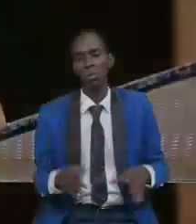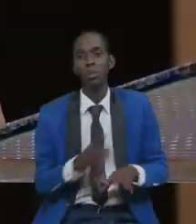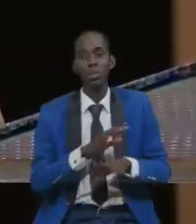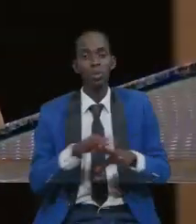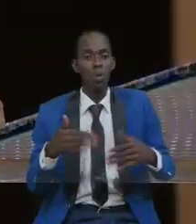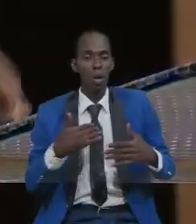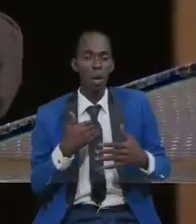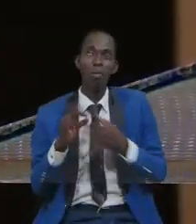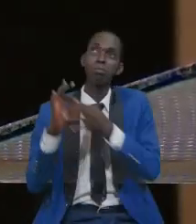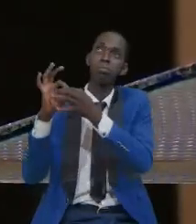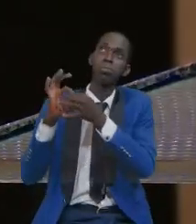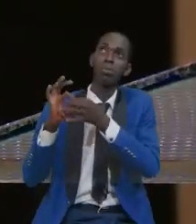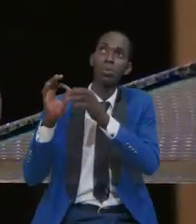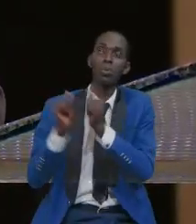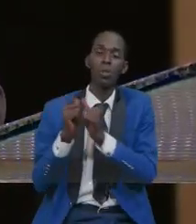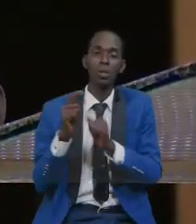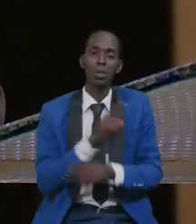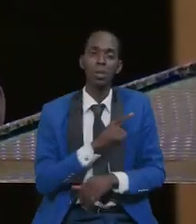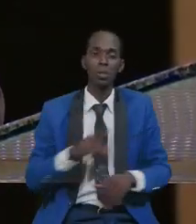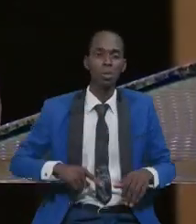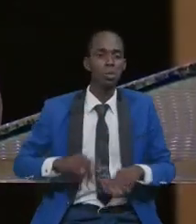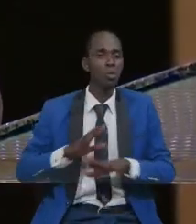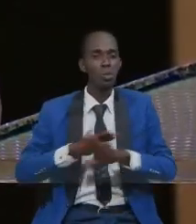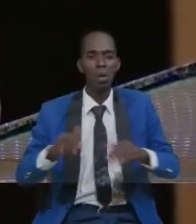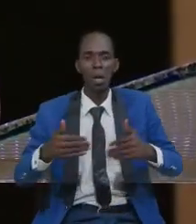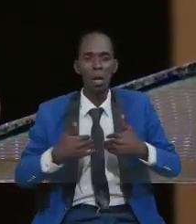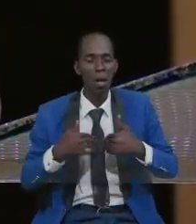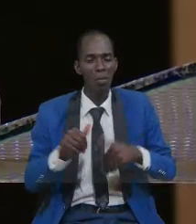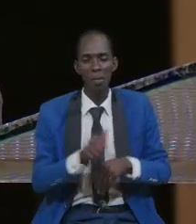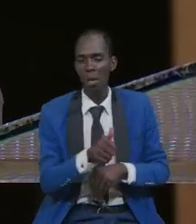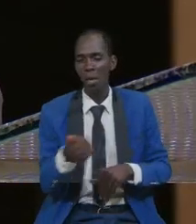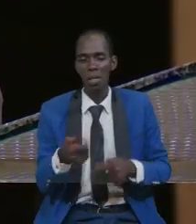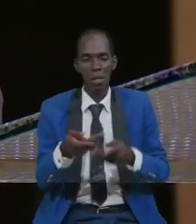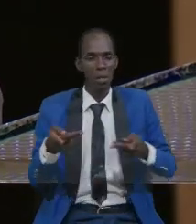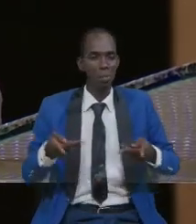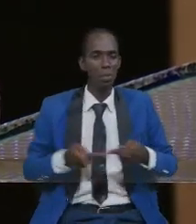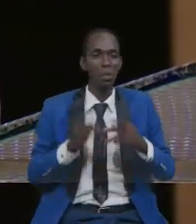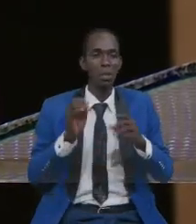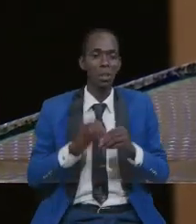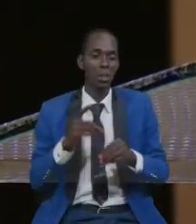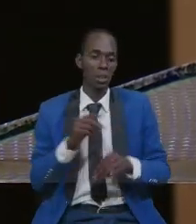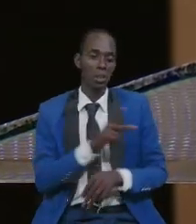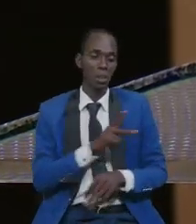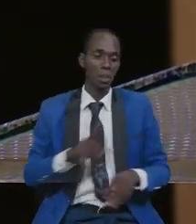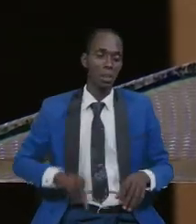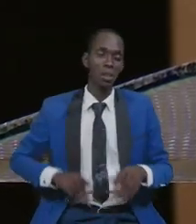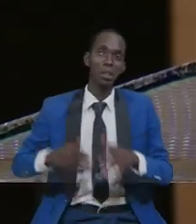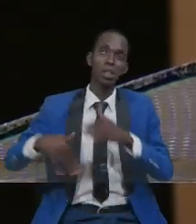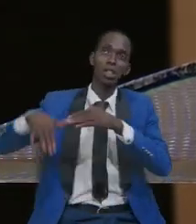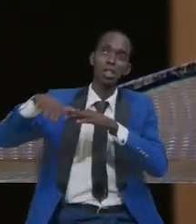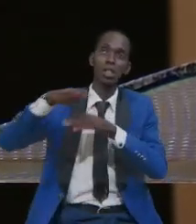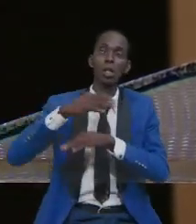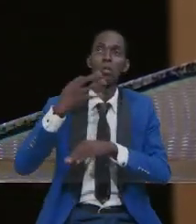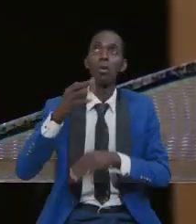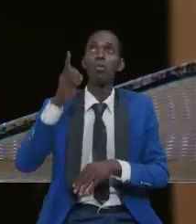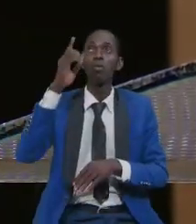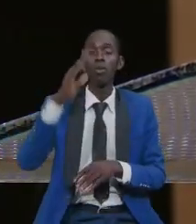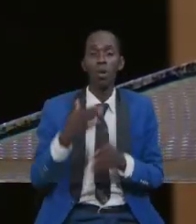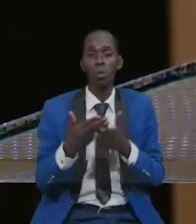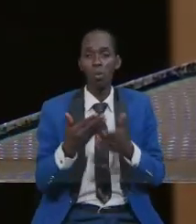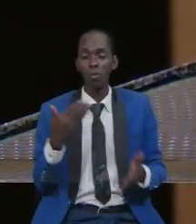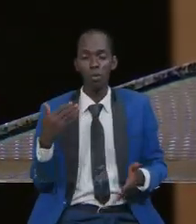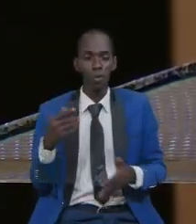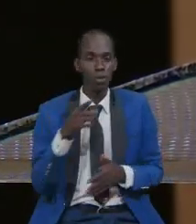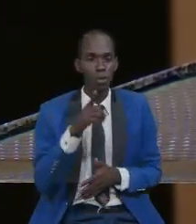with the Lord, and you do not have any place in the kingdom of God if all you have is all